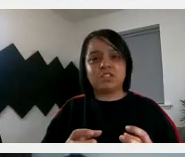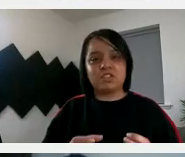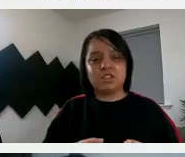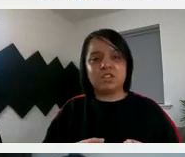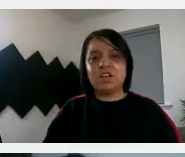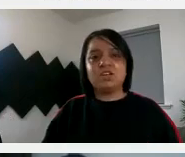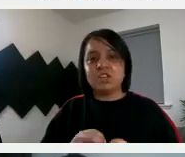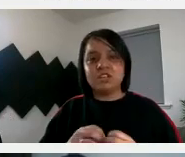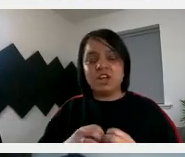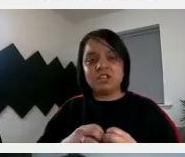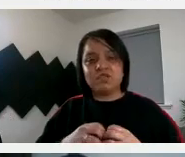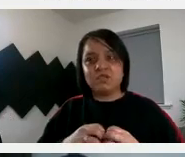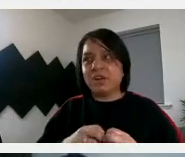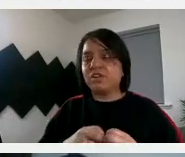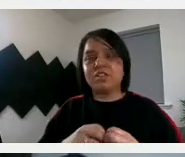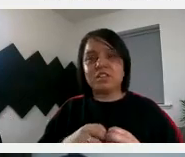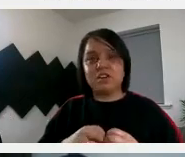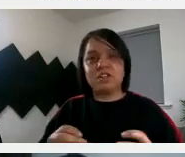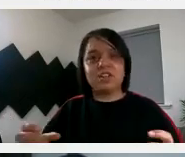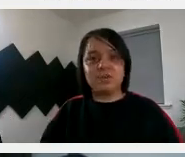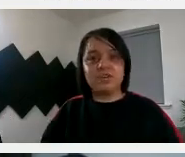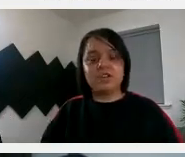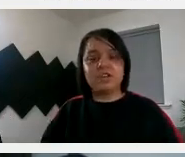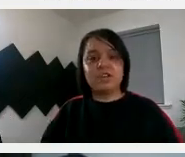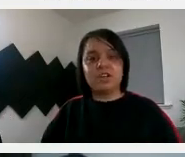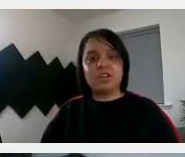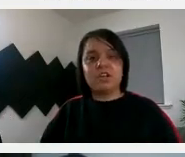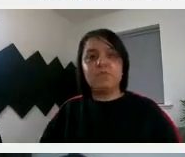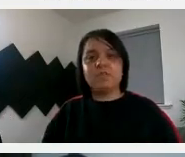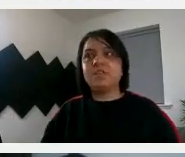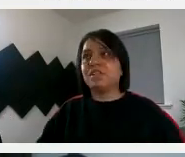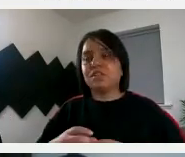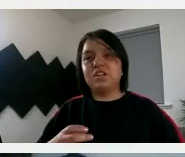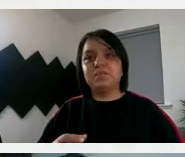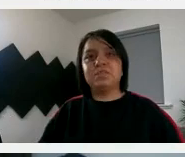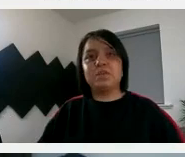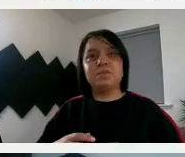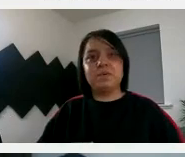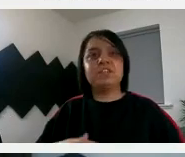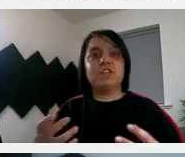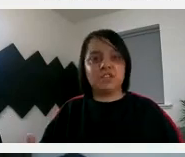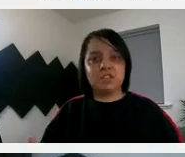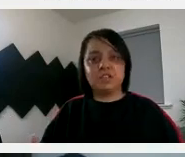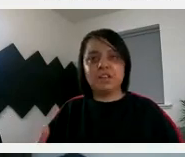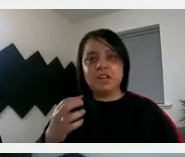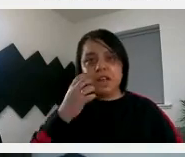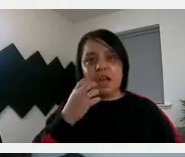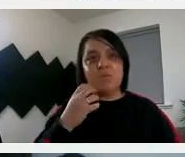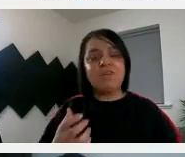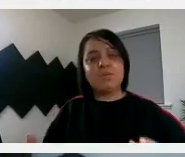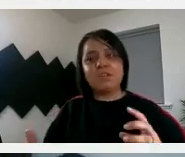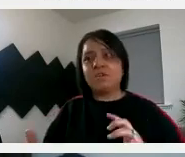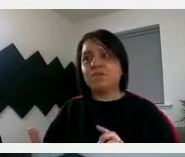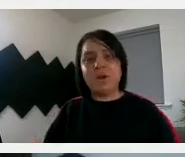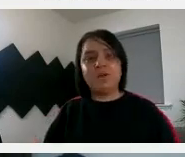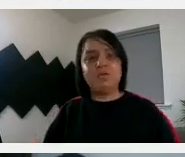word of Scot. So it's not a recognised Scottish language, but the Scottish people say we speak Scot. However,